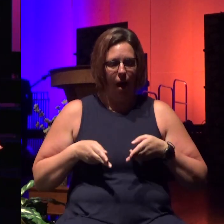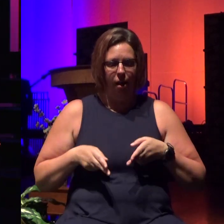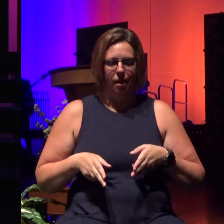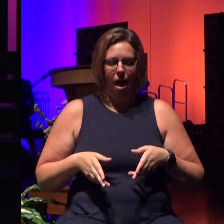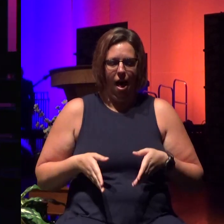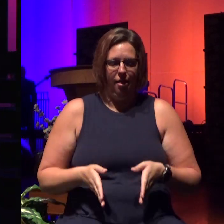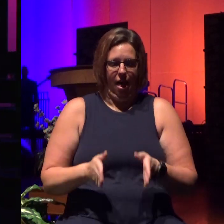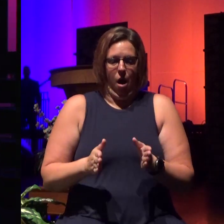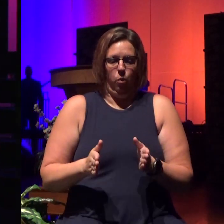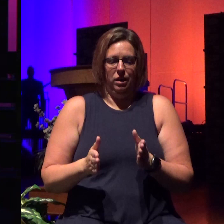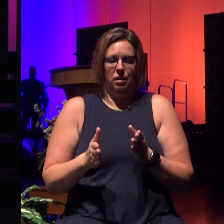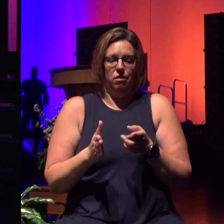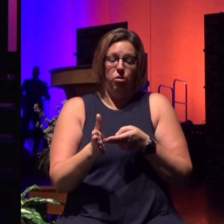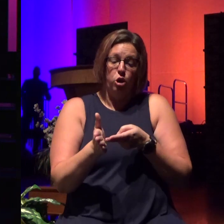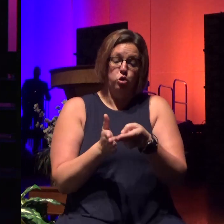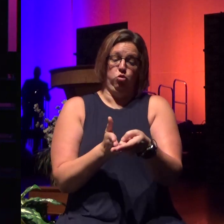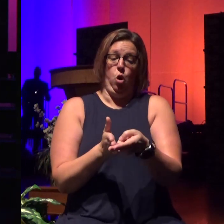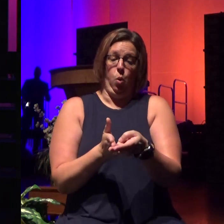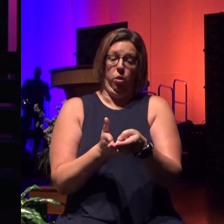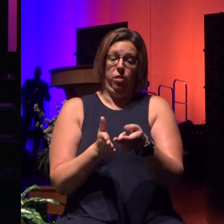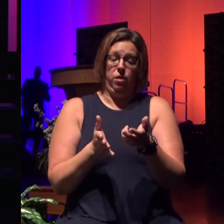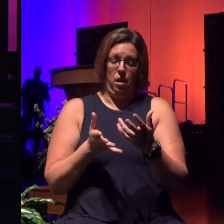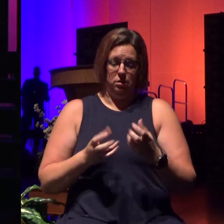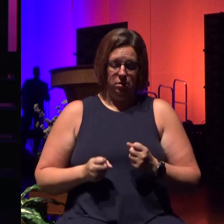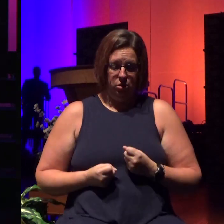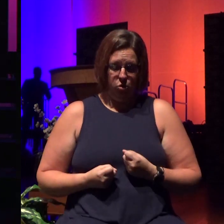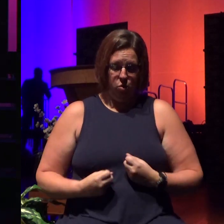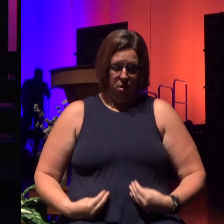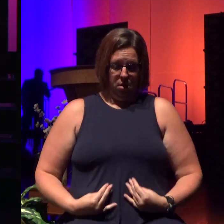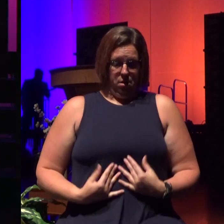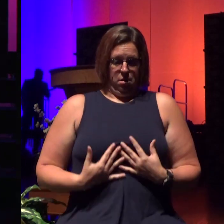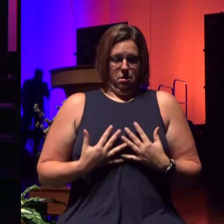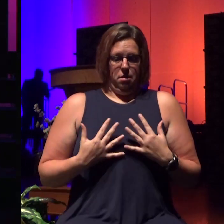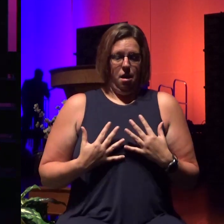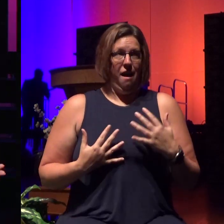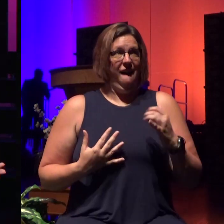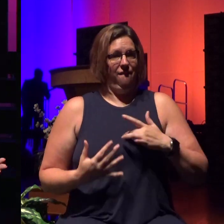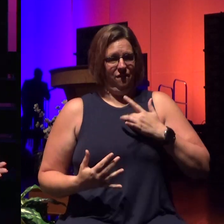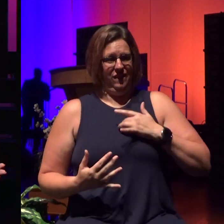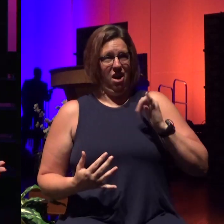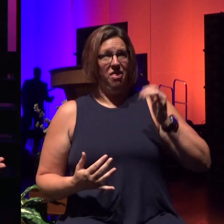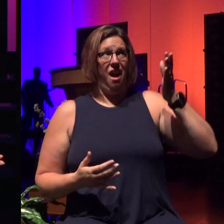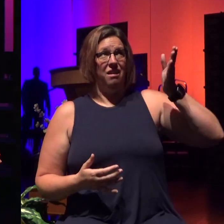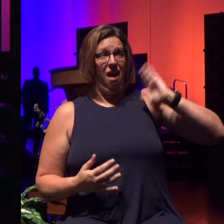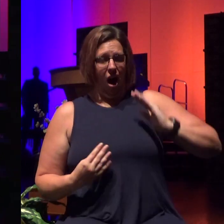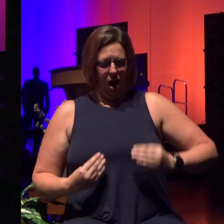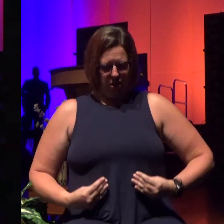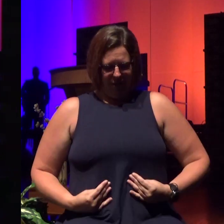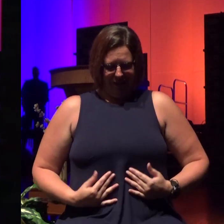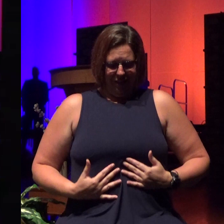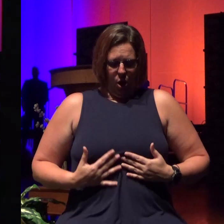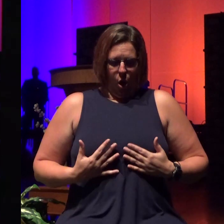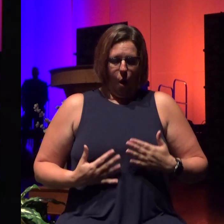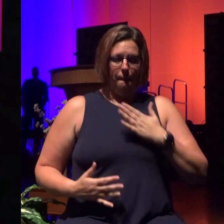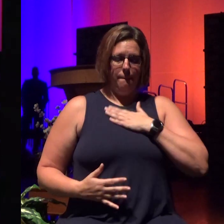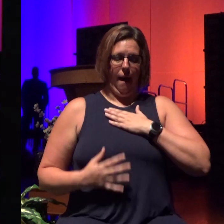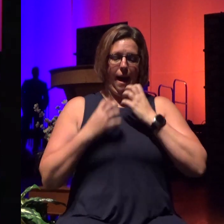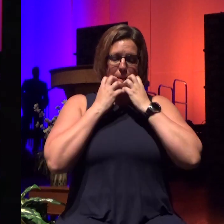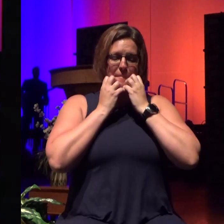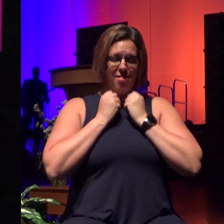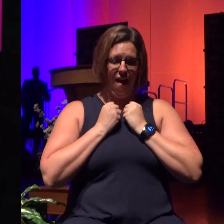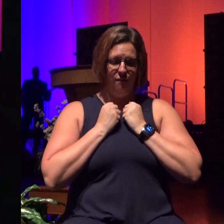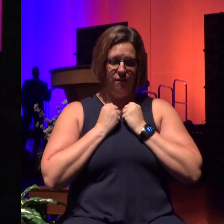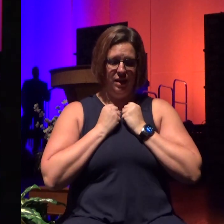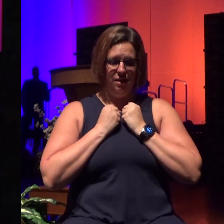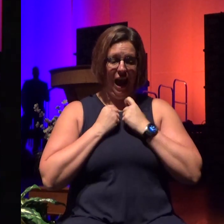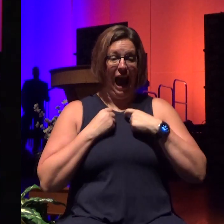us, feeling that God presence in us that says, oh, my beloved one, I need